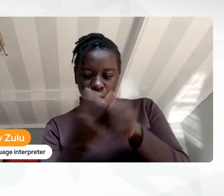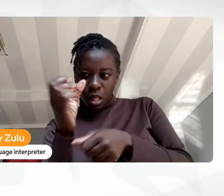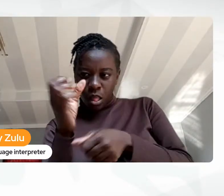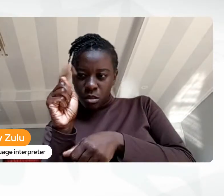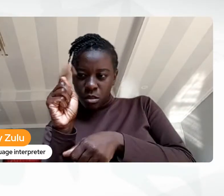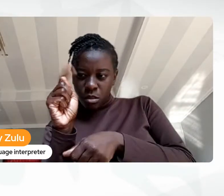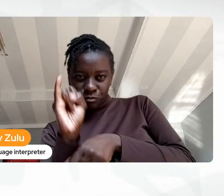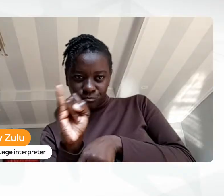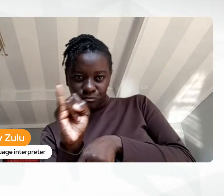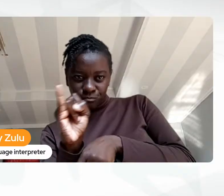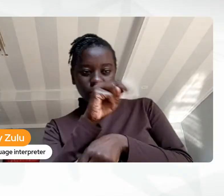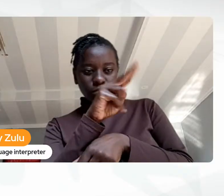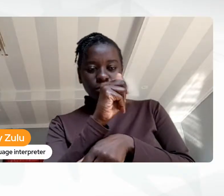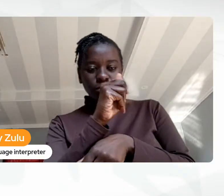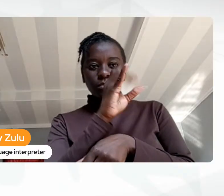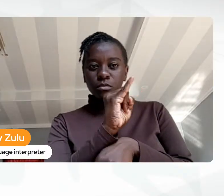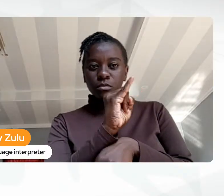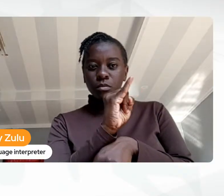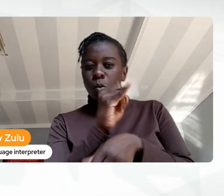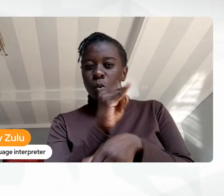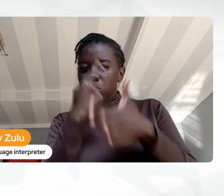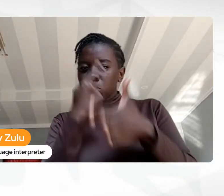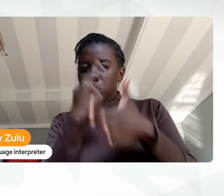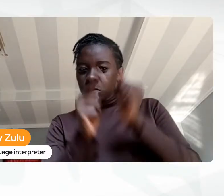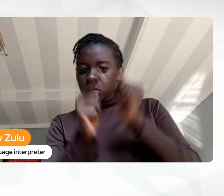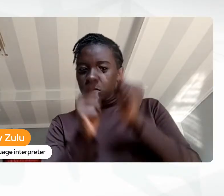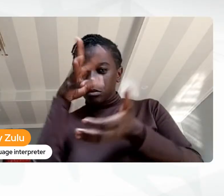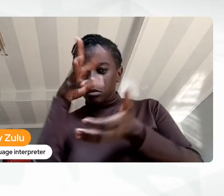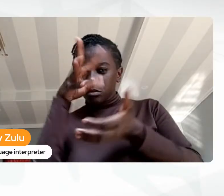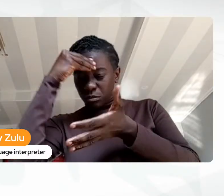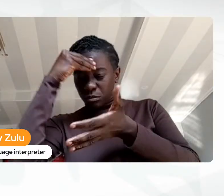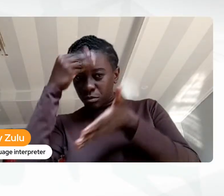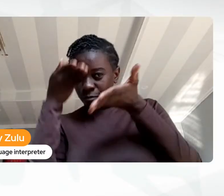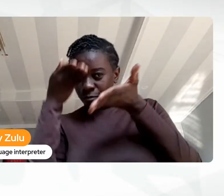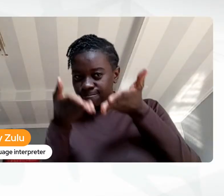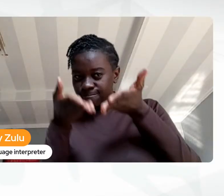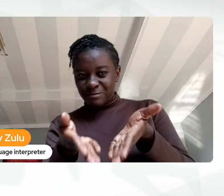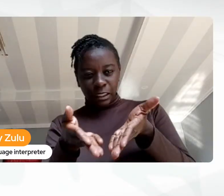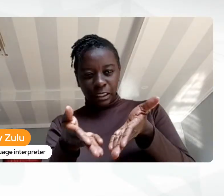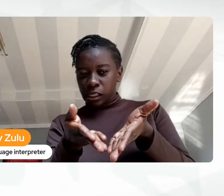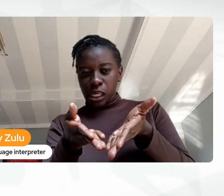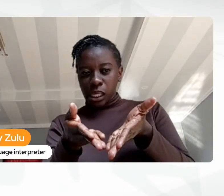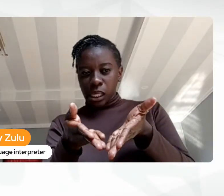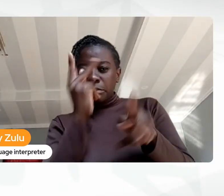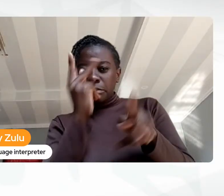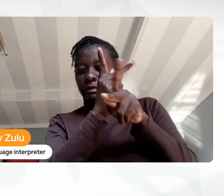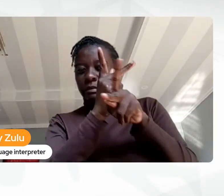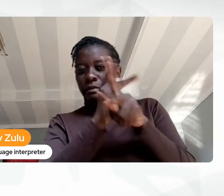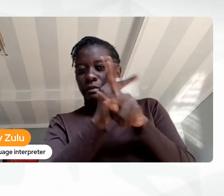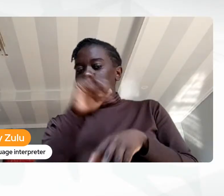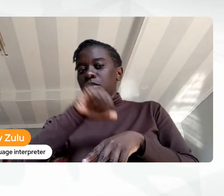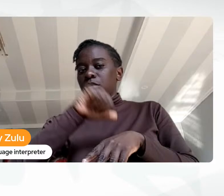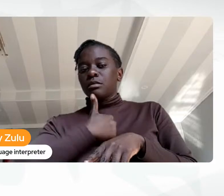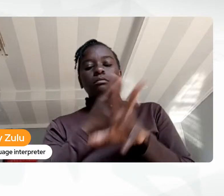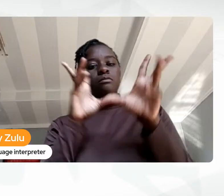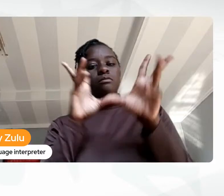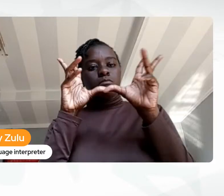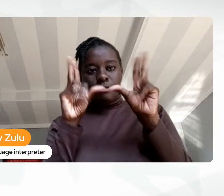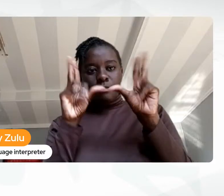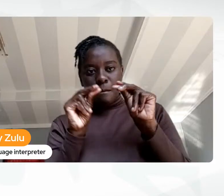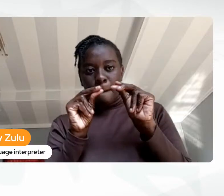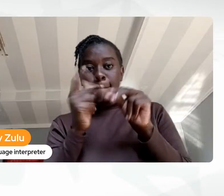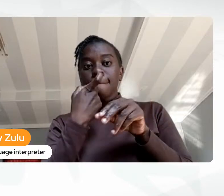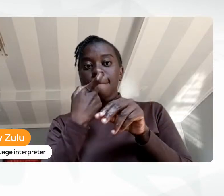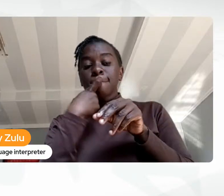whatever you learn from here, should just be kept by yourself. All you can do is go in that community,